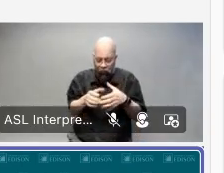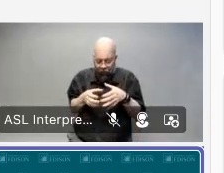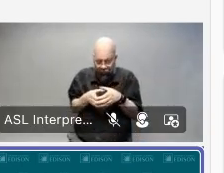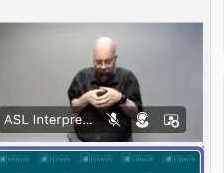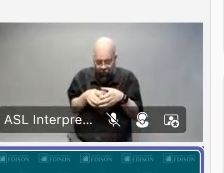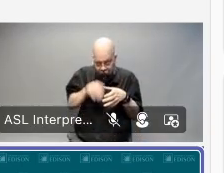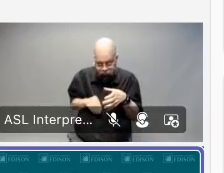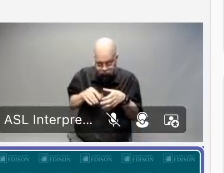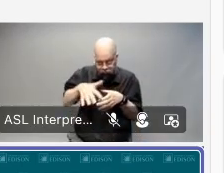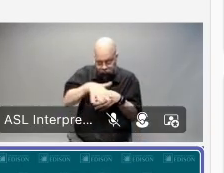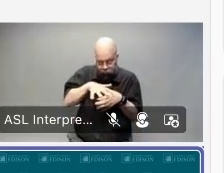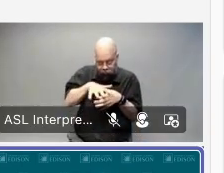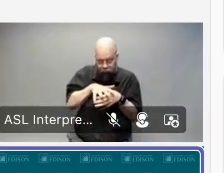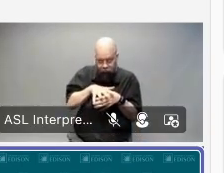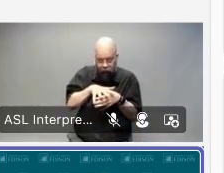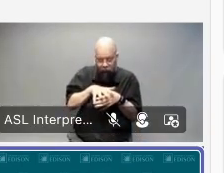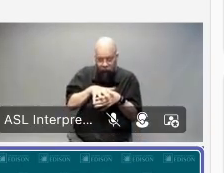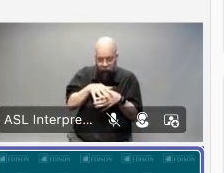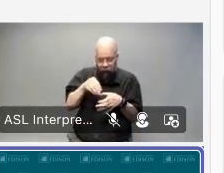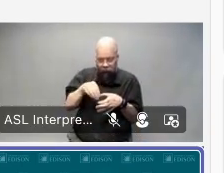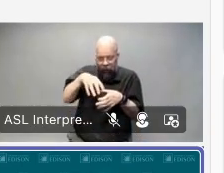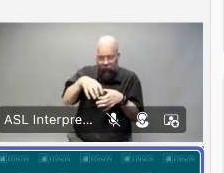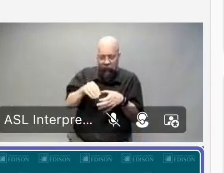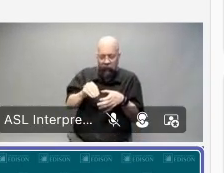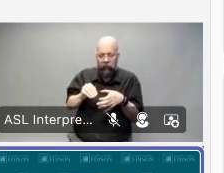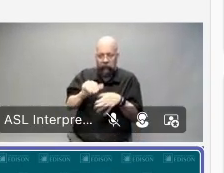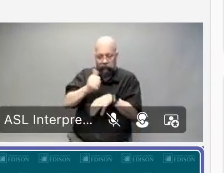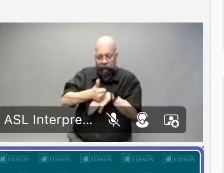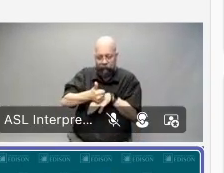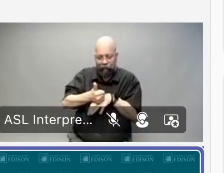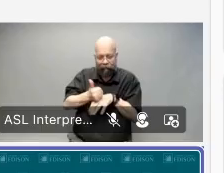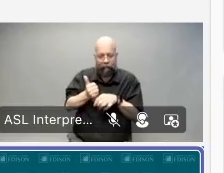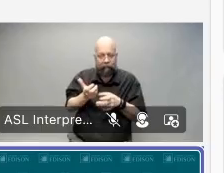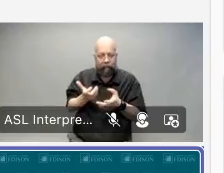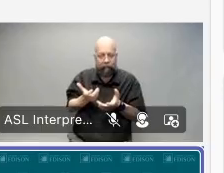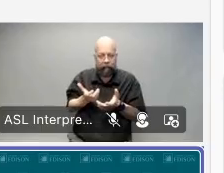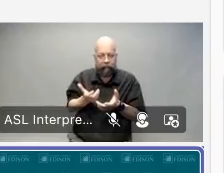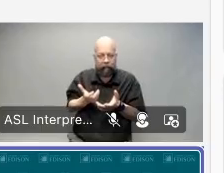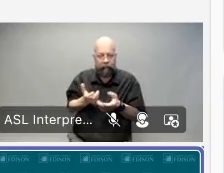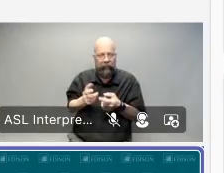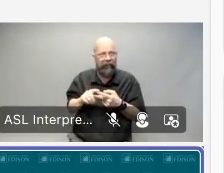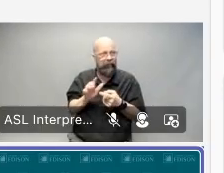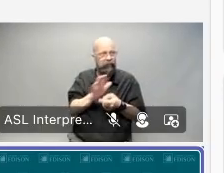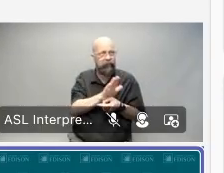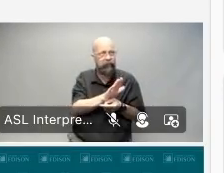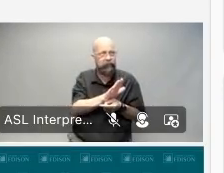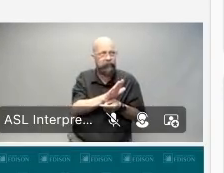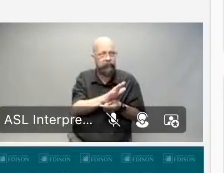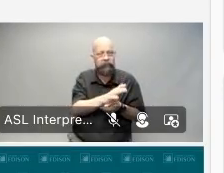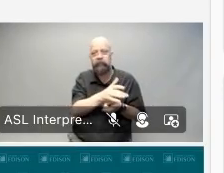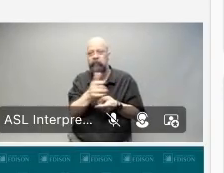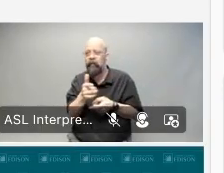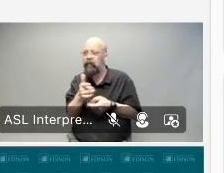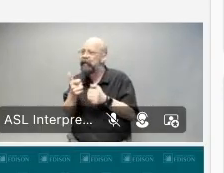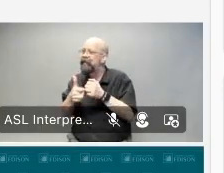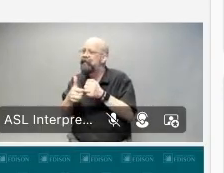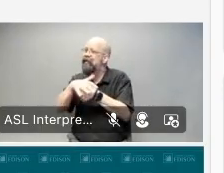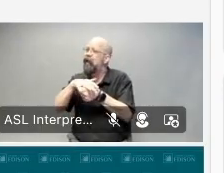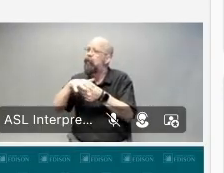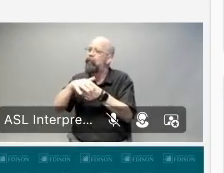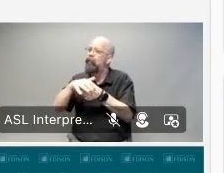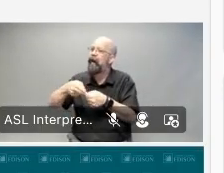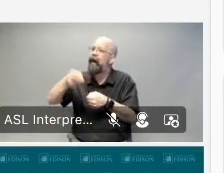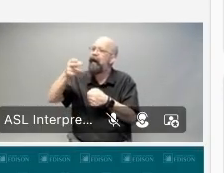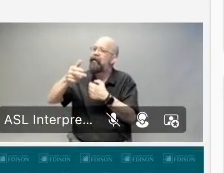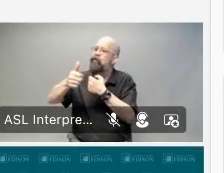I realize that was Rosa's part, but can you repeat the beginning of the question? Sure. Are there maps for each county high wildfire